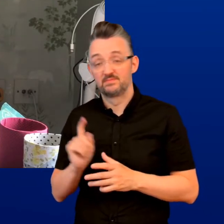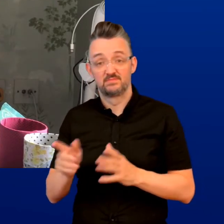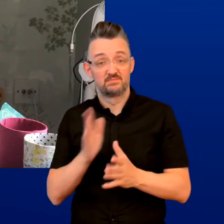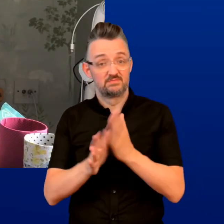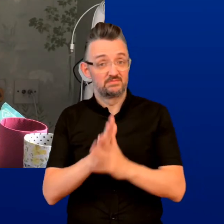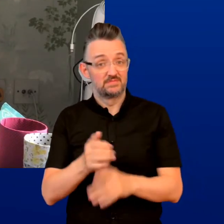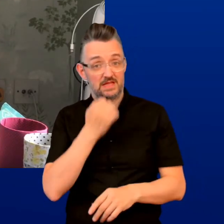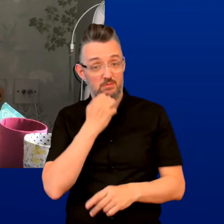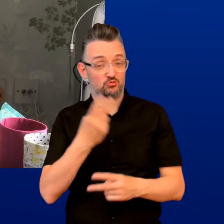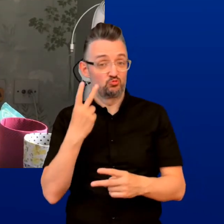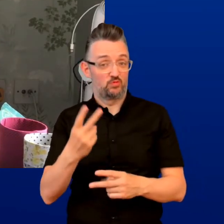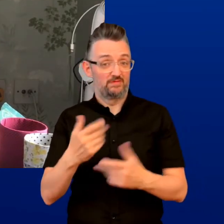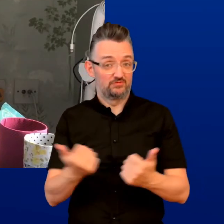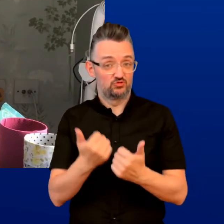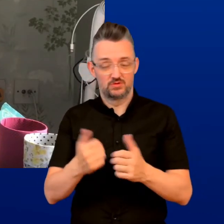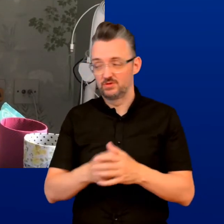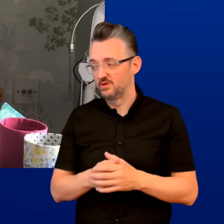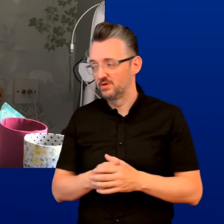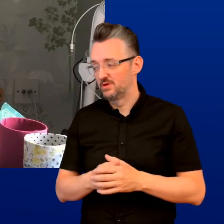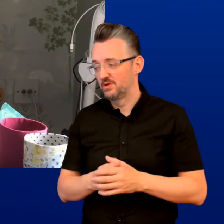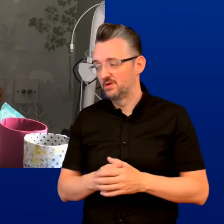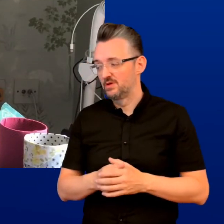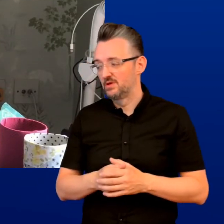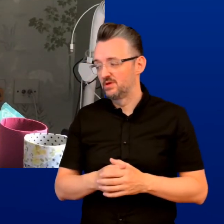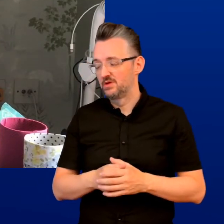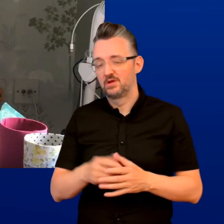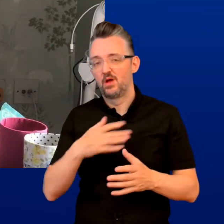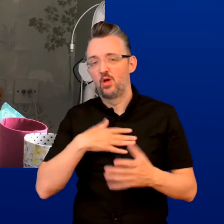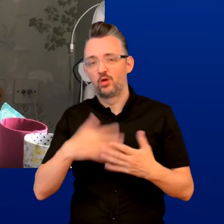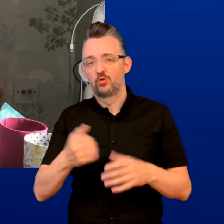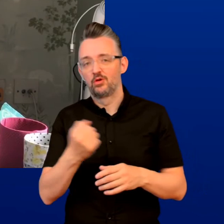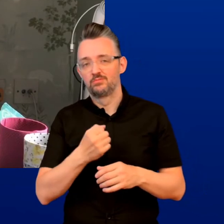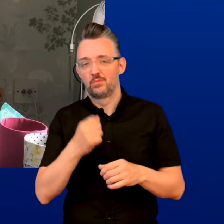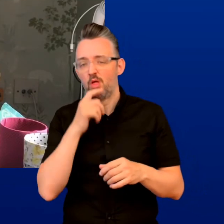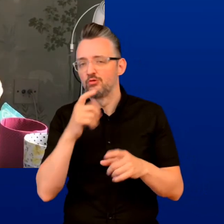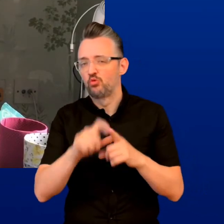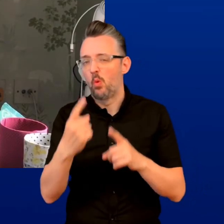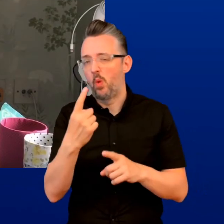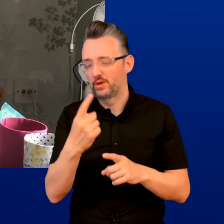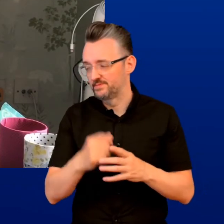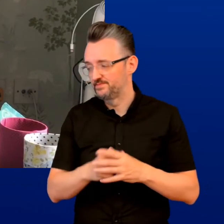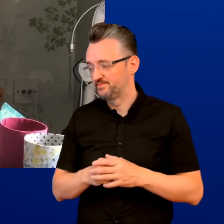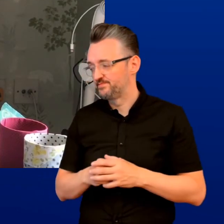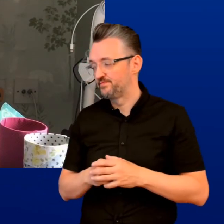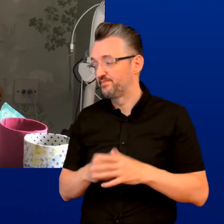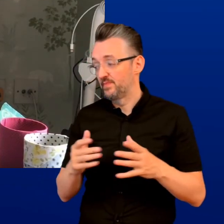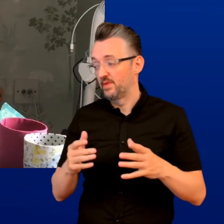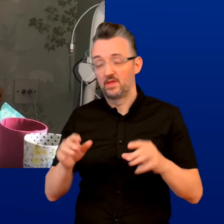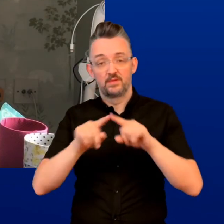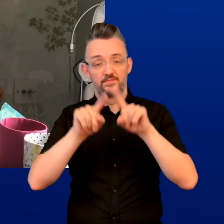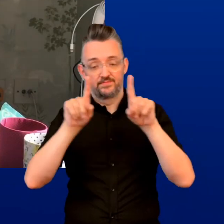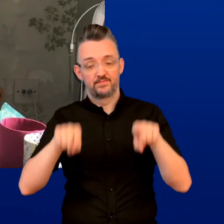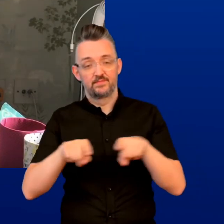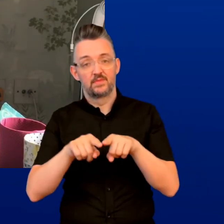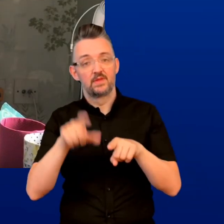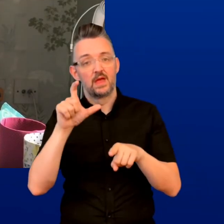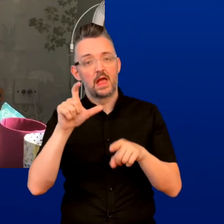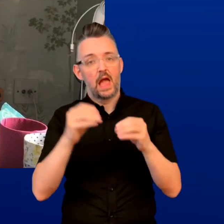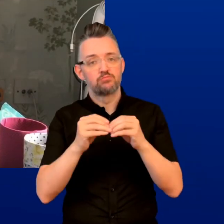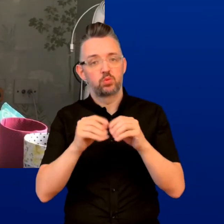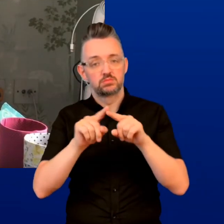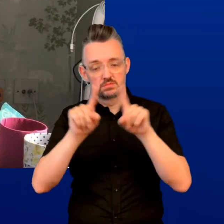And then actually got that wee bit done. I'm only going to do one of them now, because there should be two. Then you get a bit of cardboard